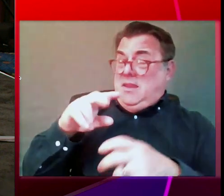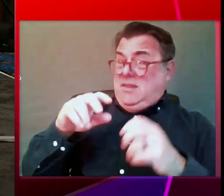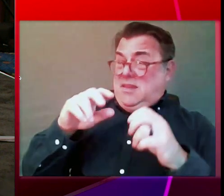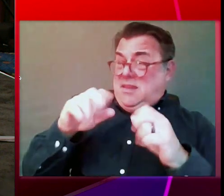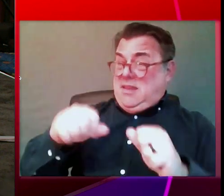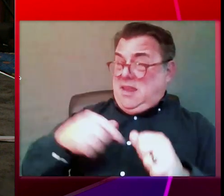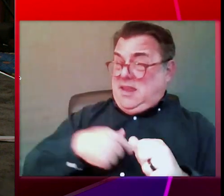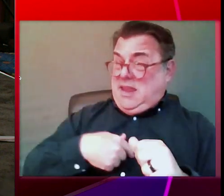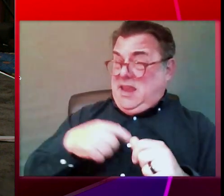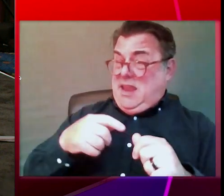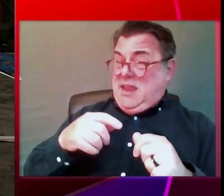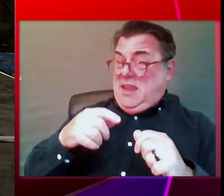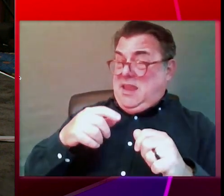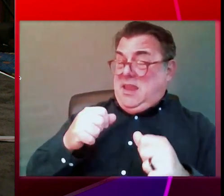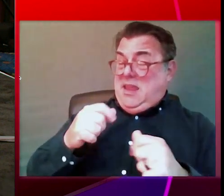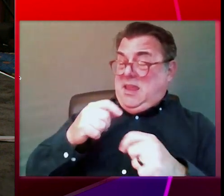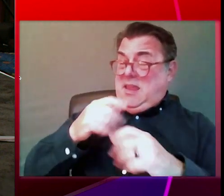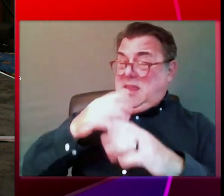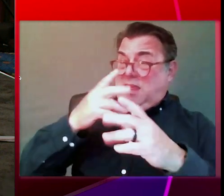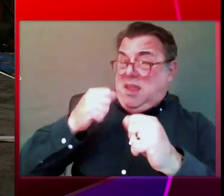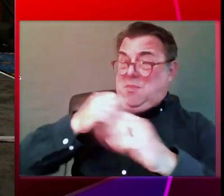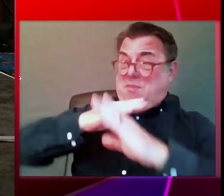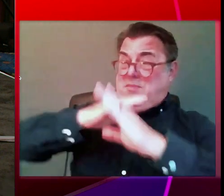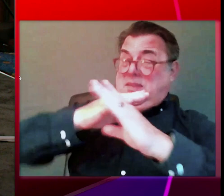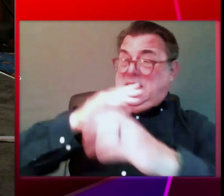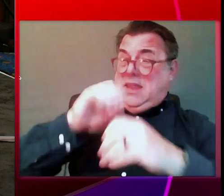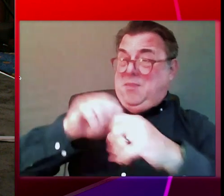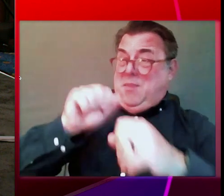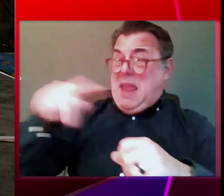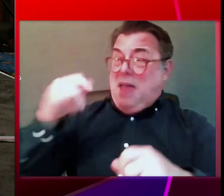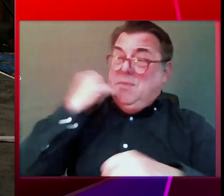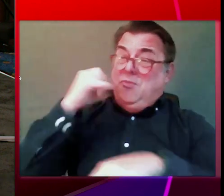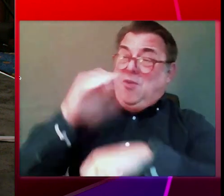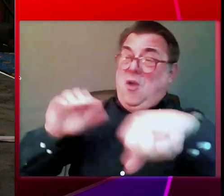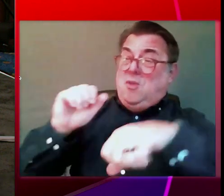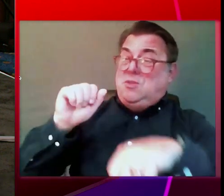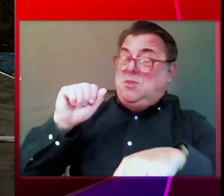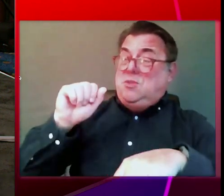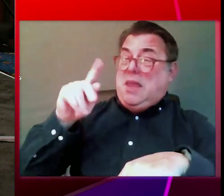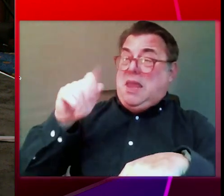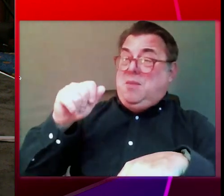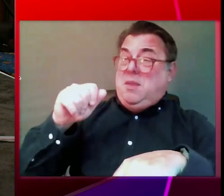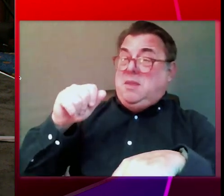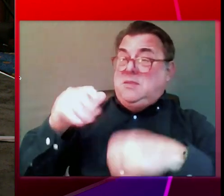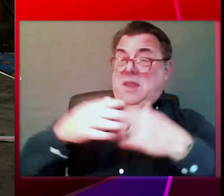Am I encrypting things in my application with calls to KMS, and can that downstream go to XKS? So